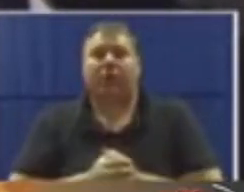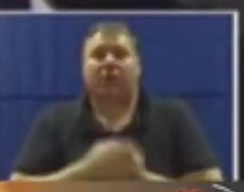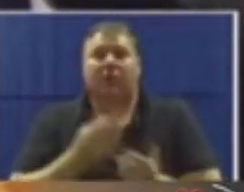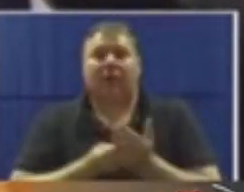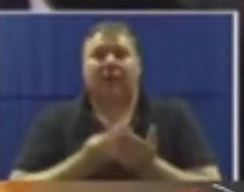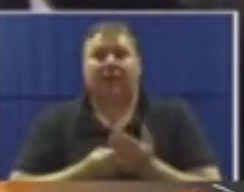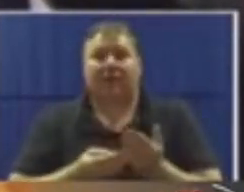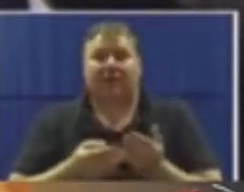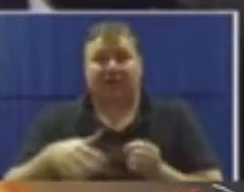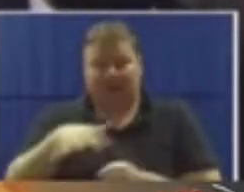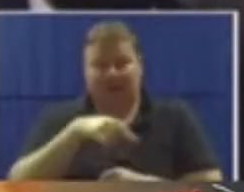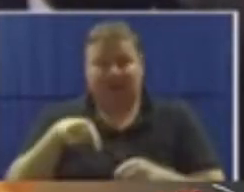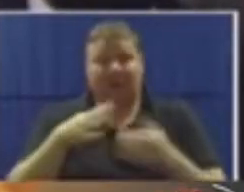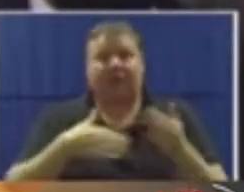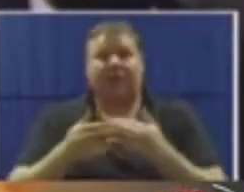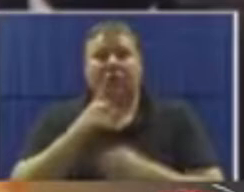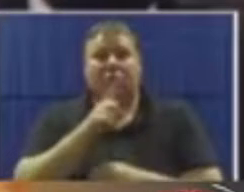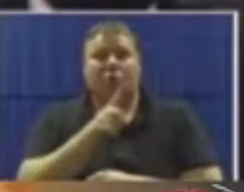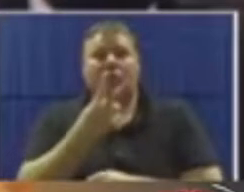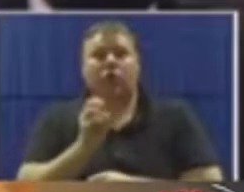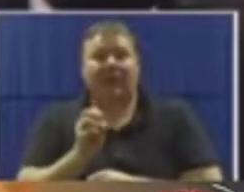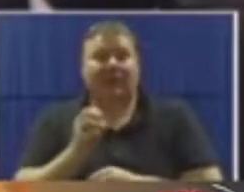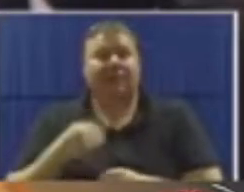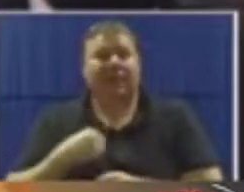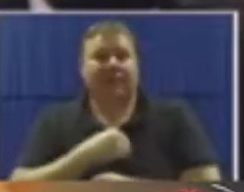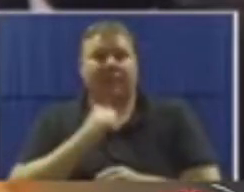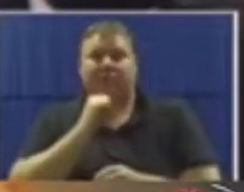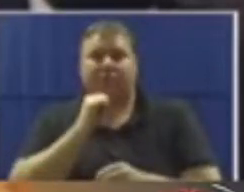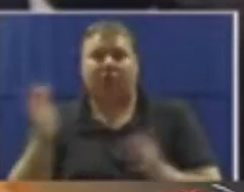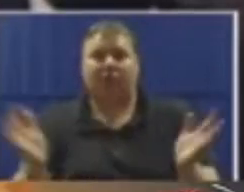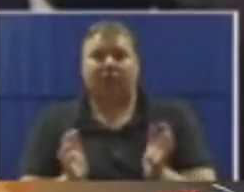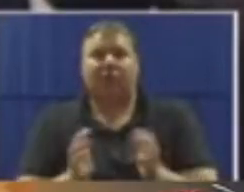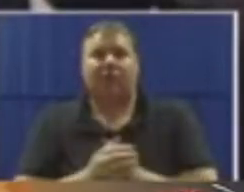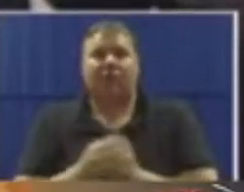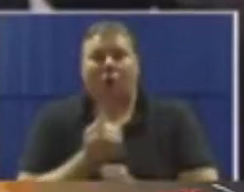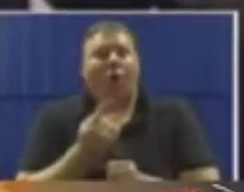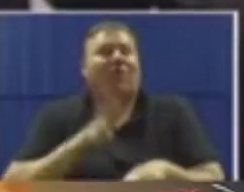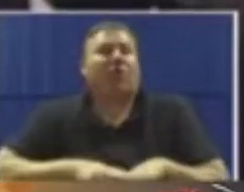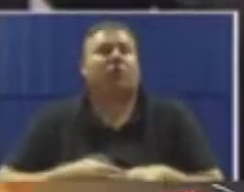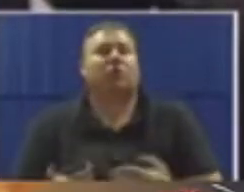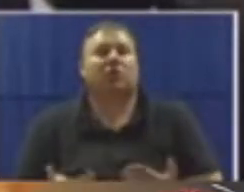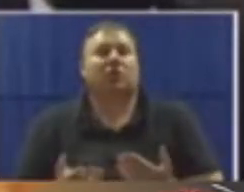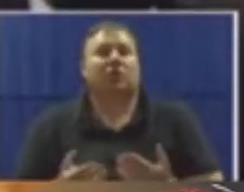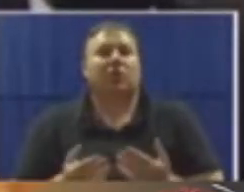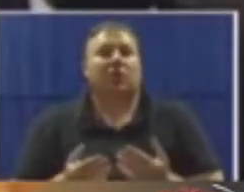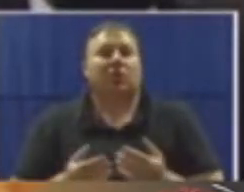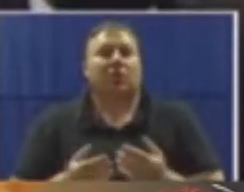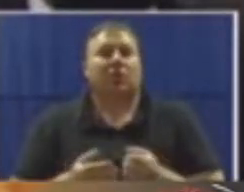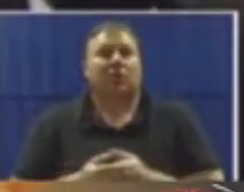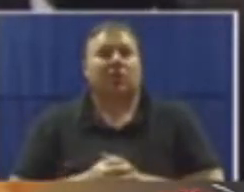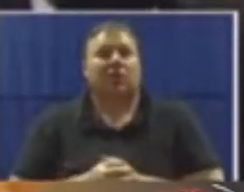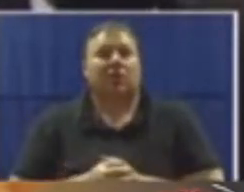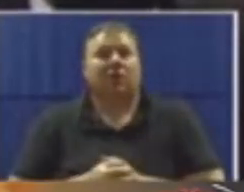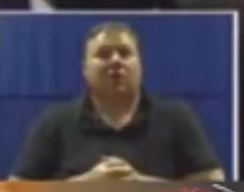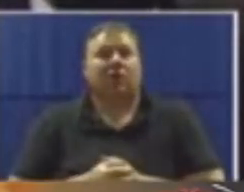of this building, 120 members, and that it's not filled up. It's our own fault that it's not filled up. Parties can take a decision tomorrow at the Chief